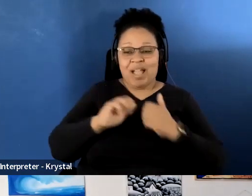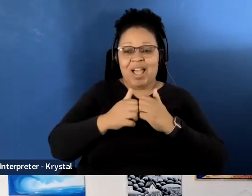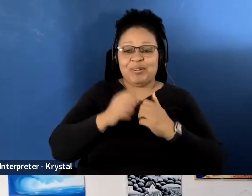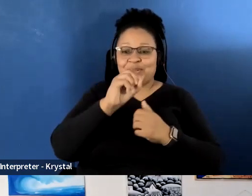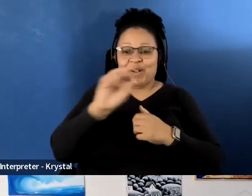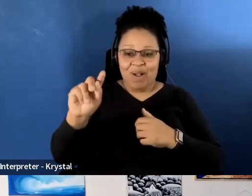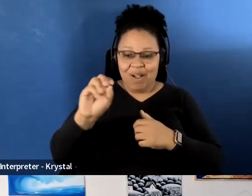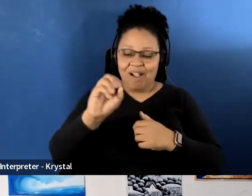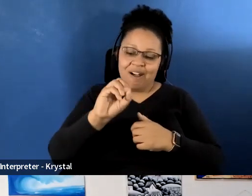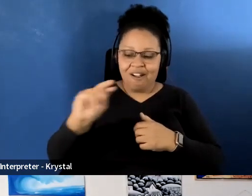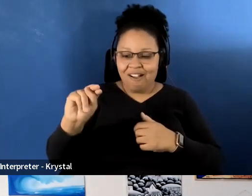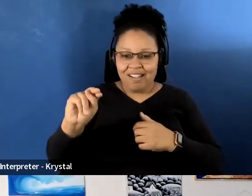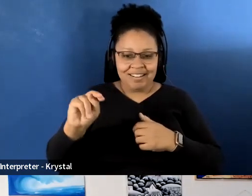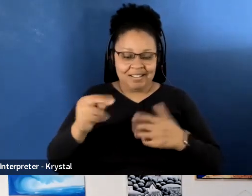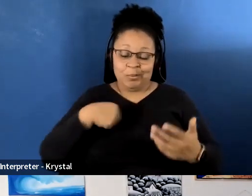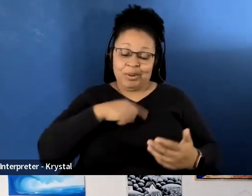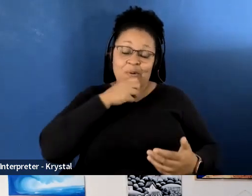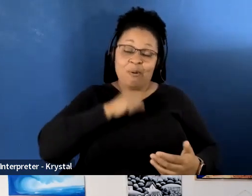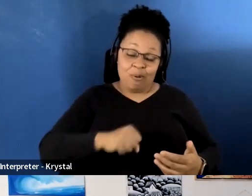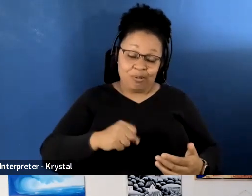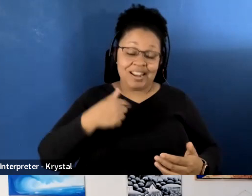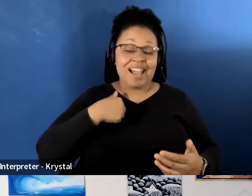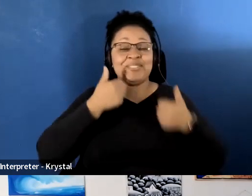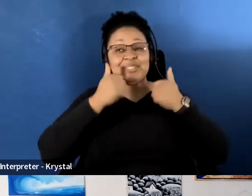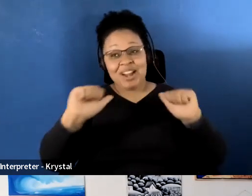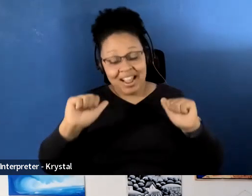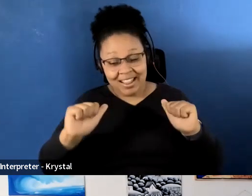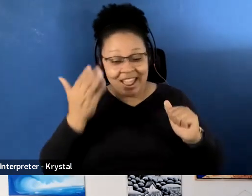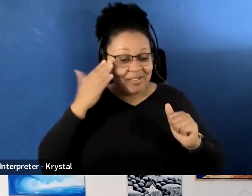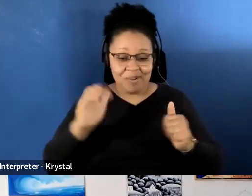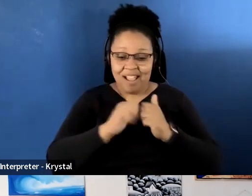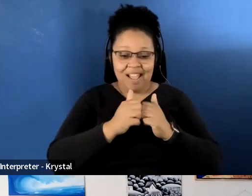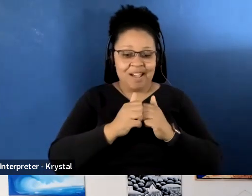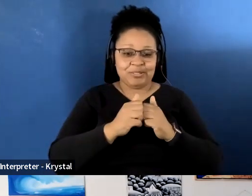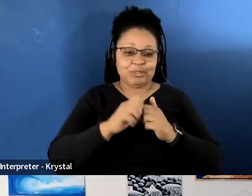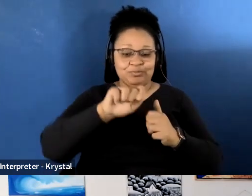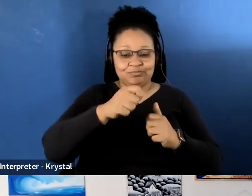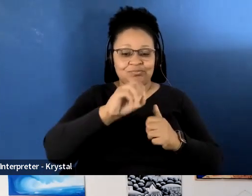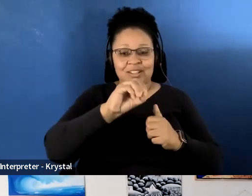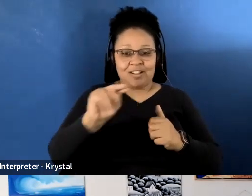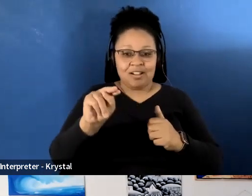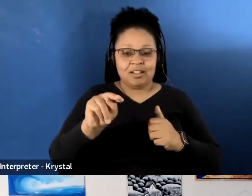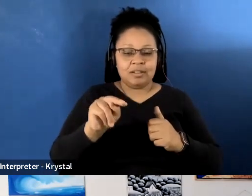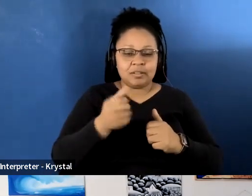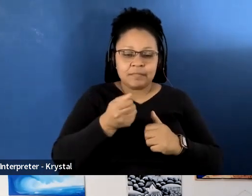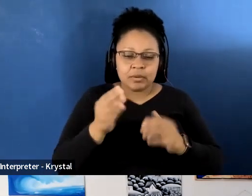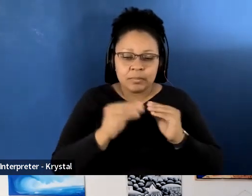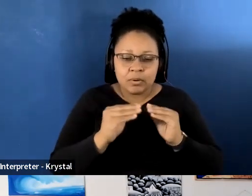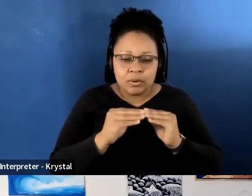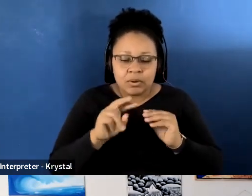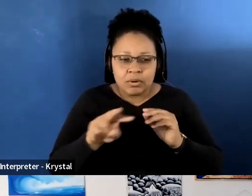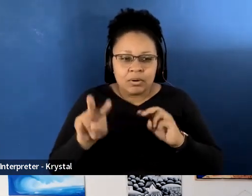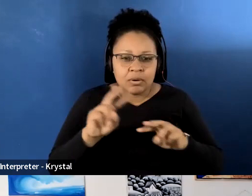that old. So, and I've tried. Trust me, I've tried. So a few more things here. Right.